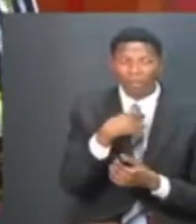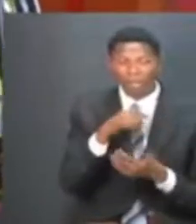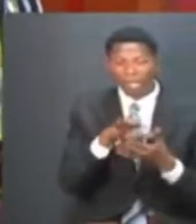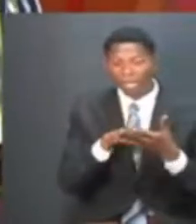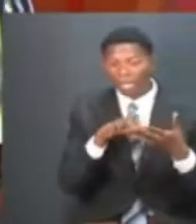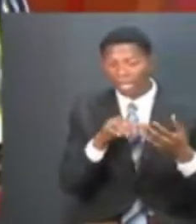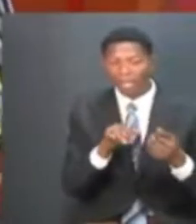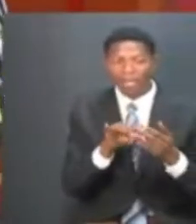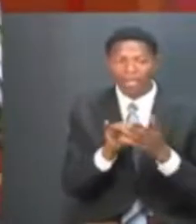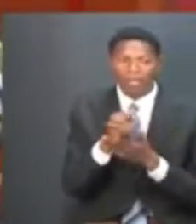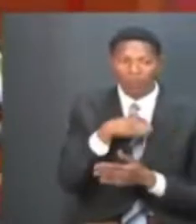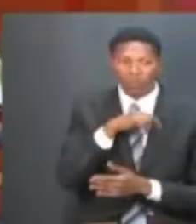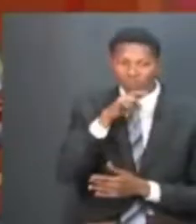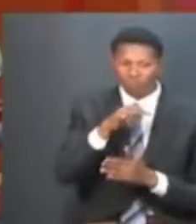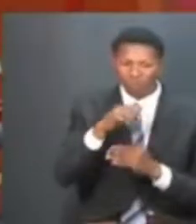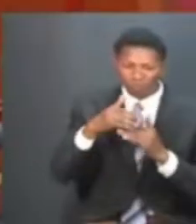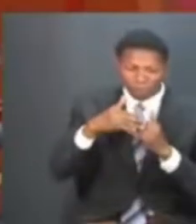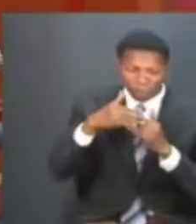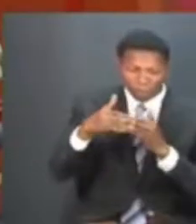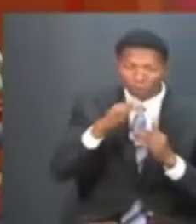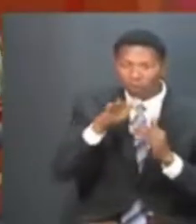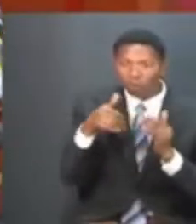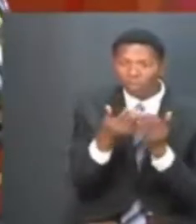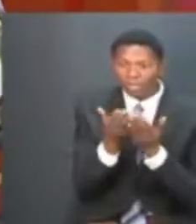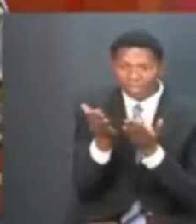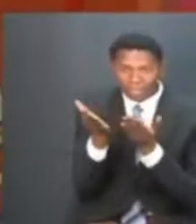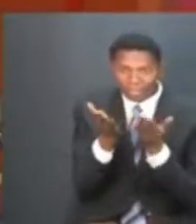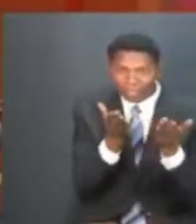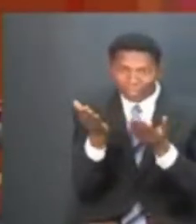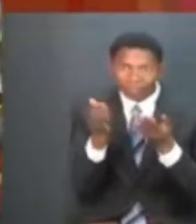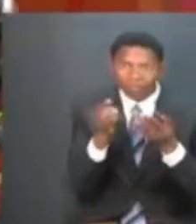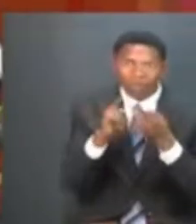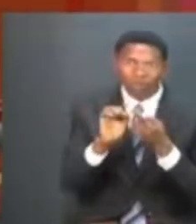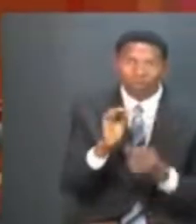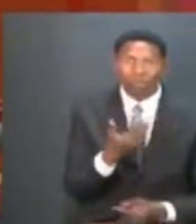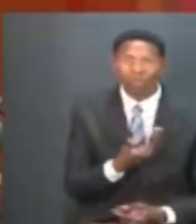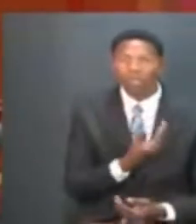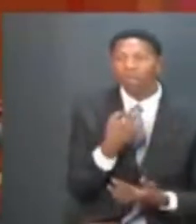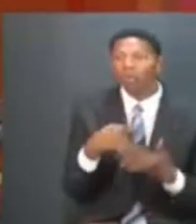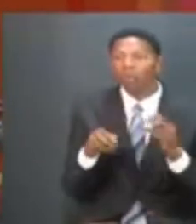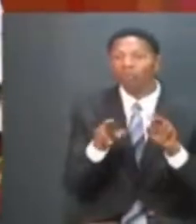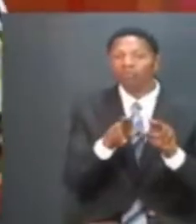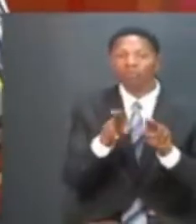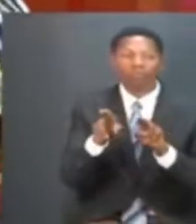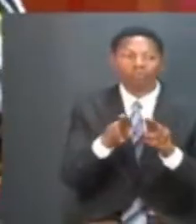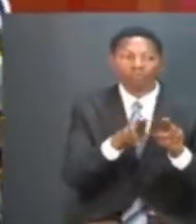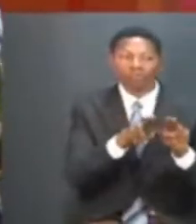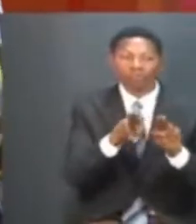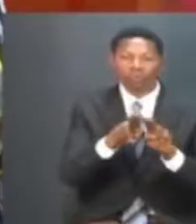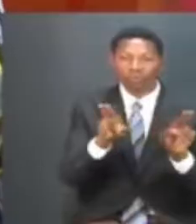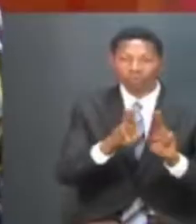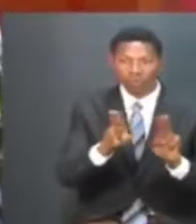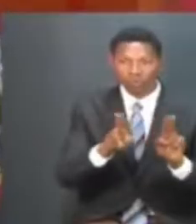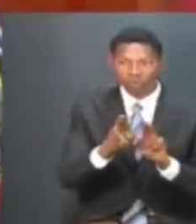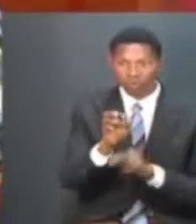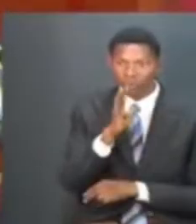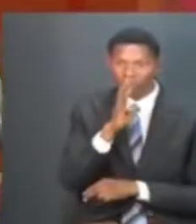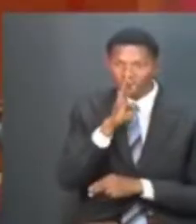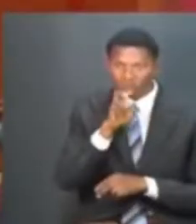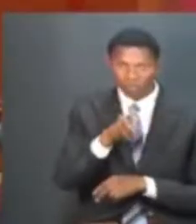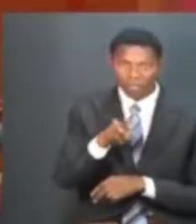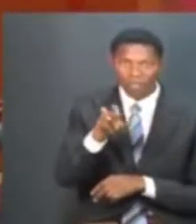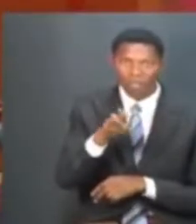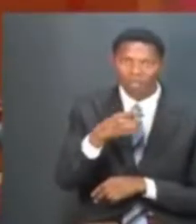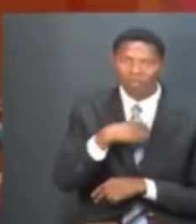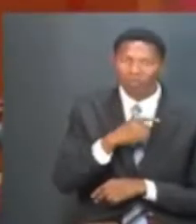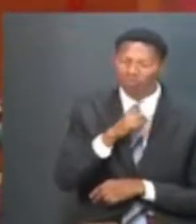to extend some of these services also to our normal water transport system. We truly